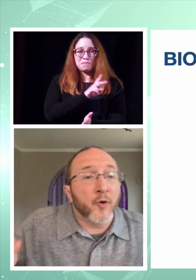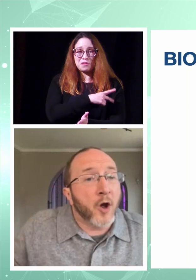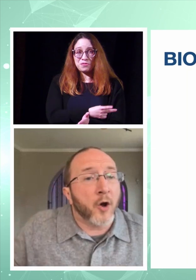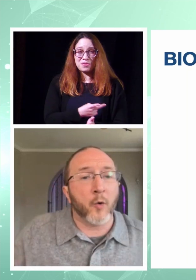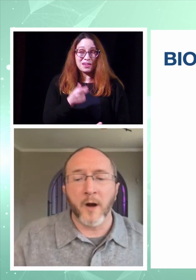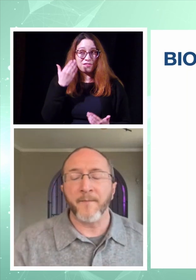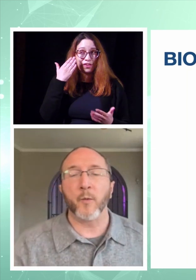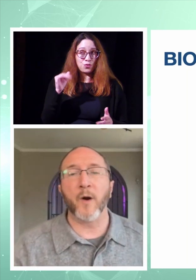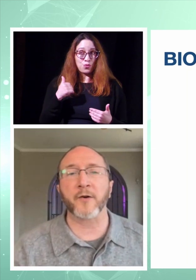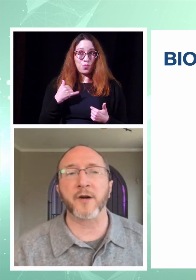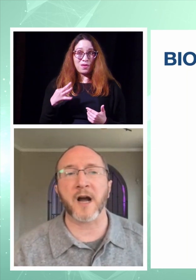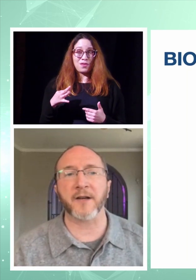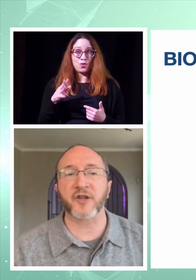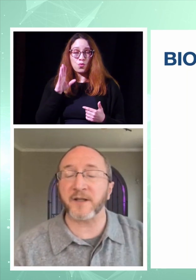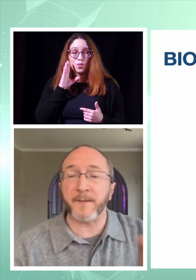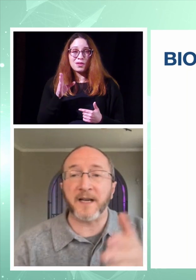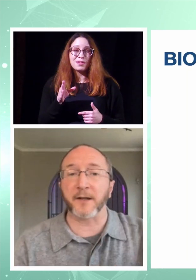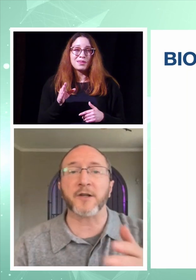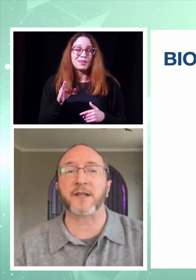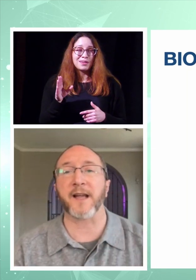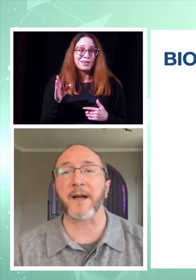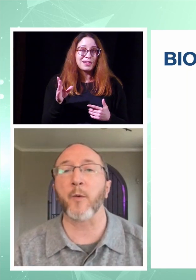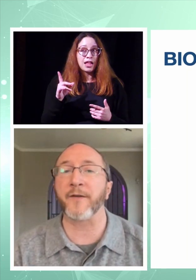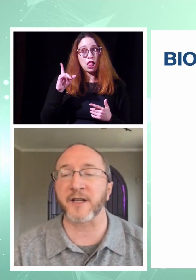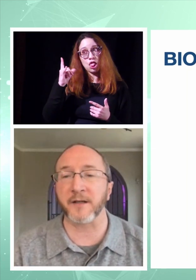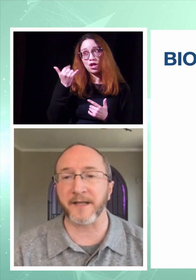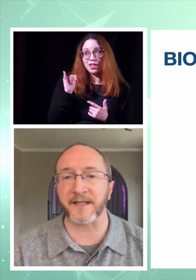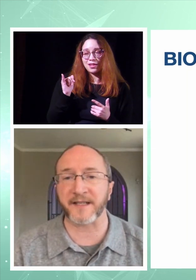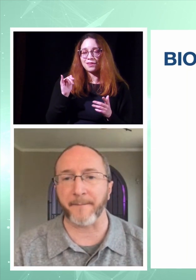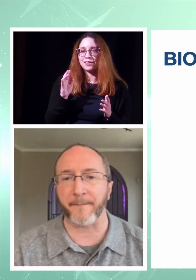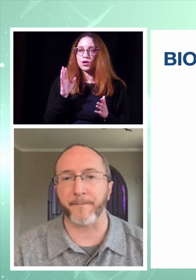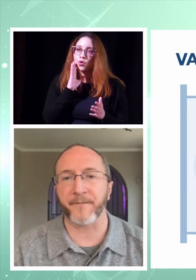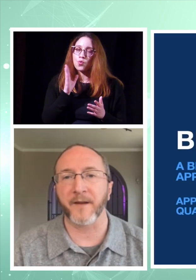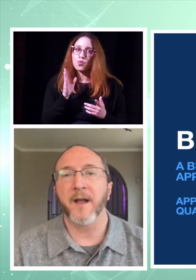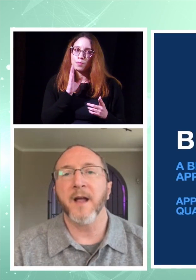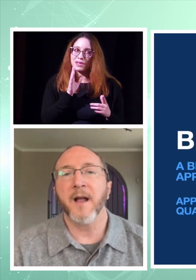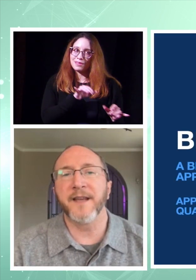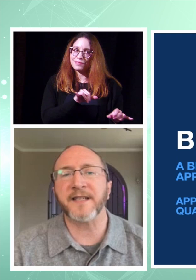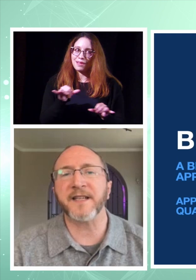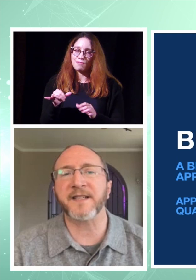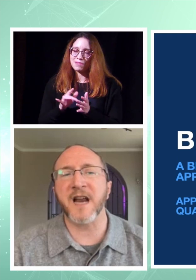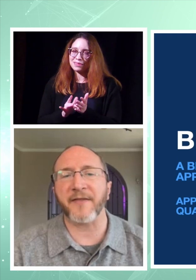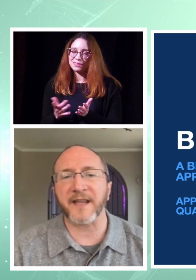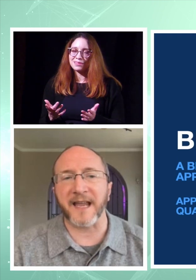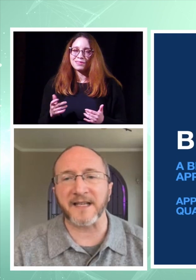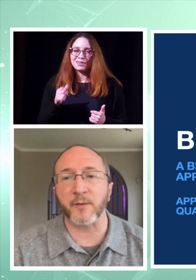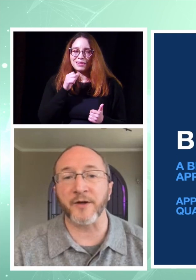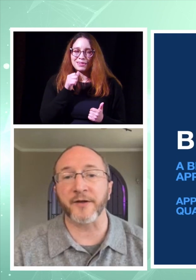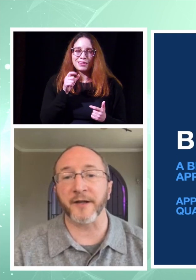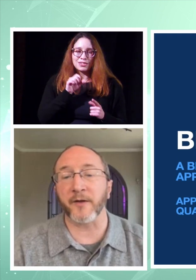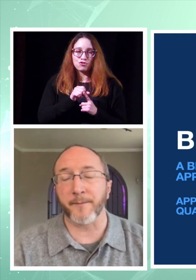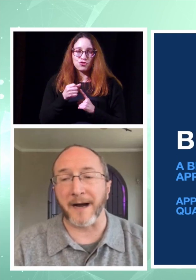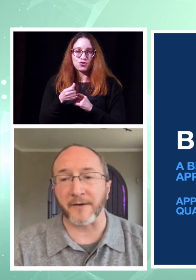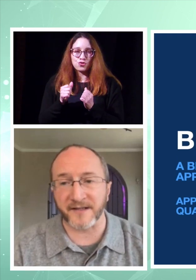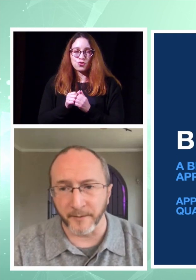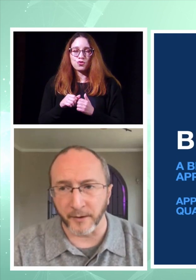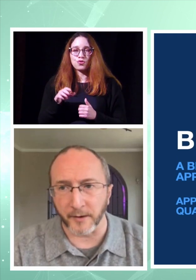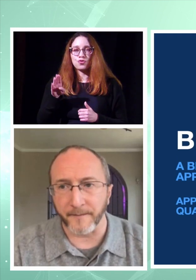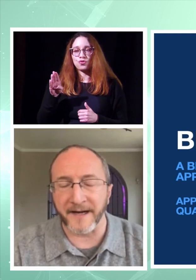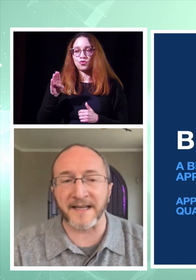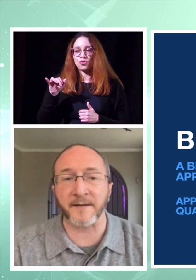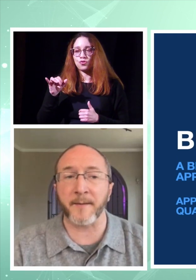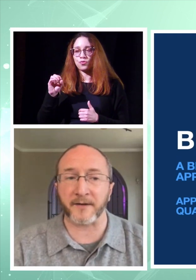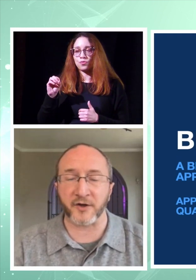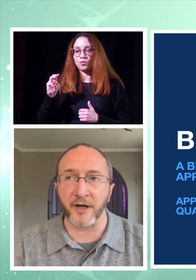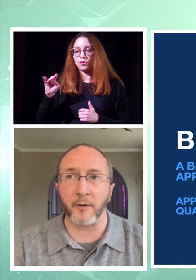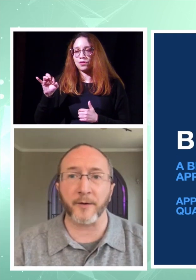I don't know whether or not, just because it looks alike, whether it's going to be the same. This is not the case when you're dealing with a biosimilar.